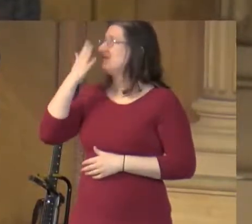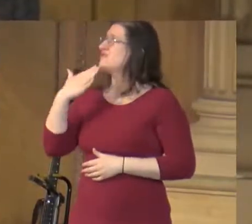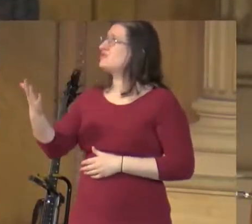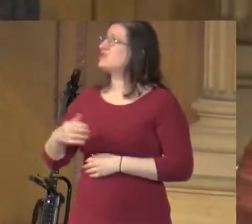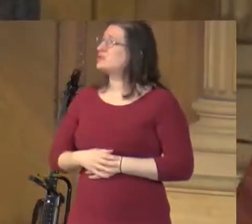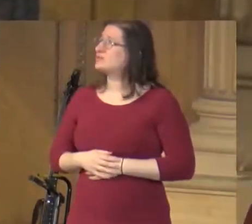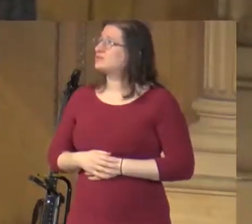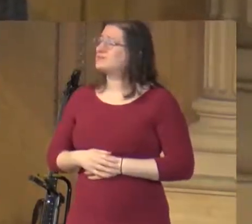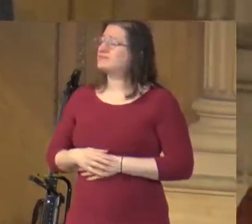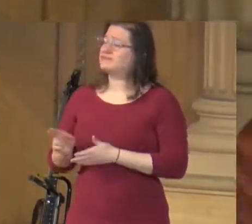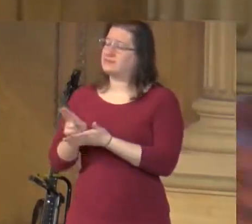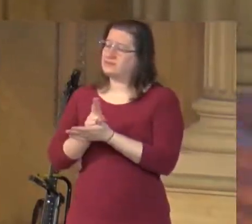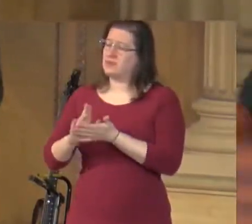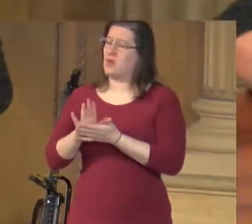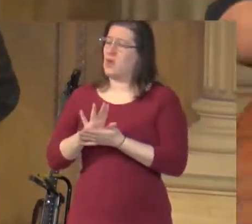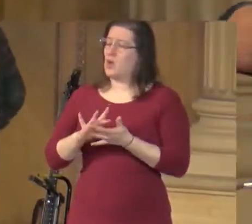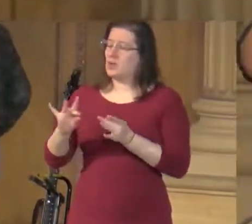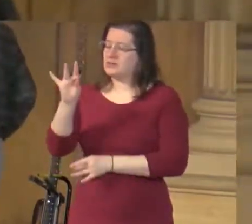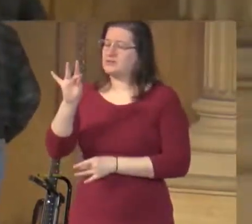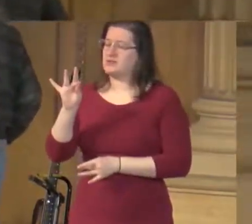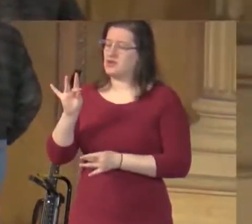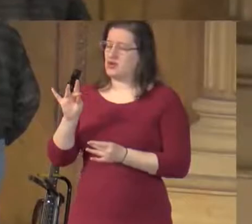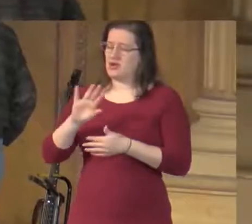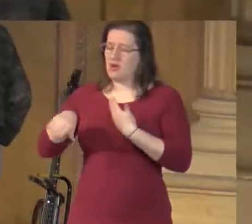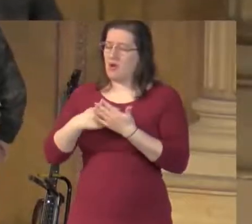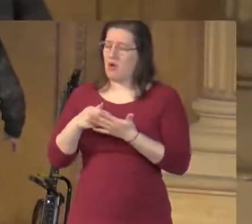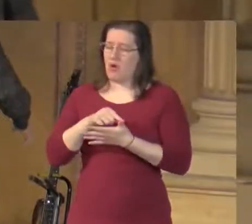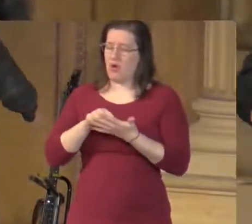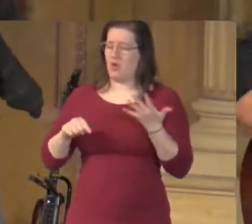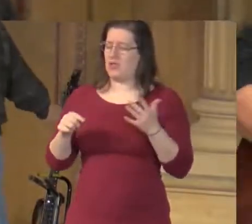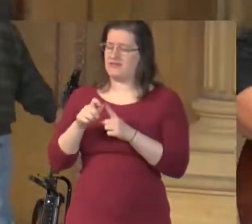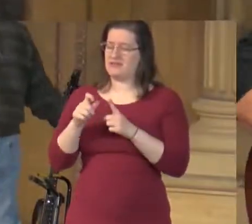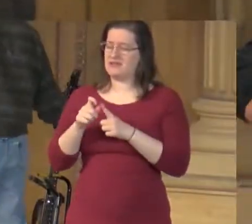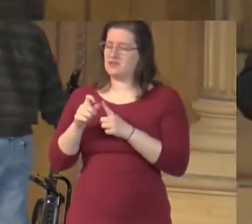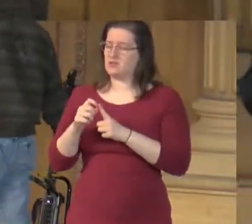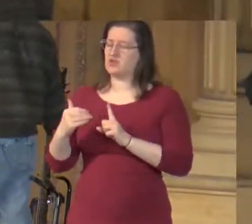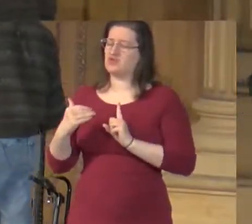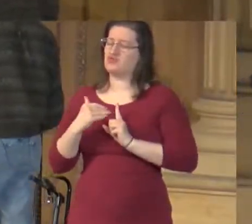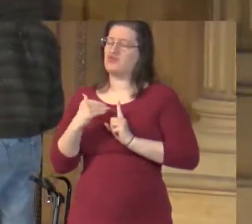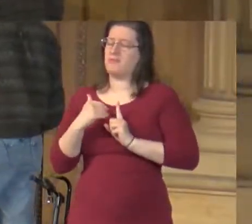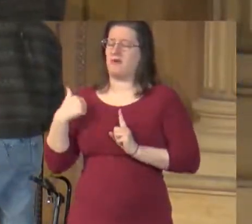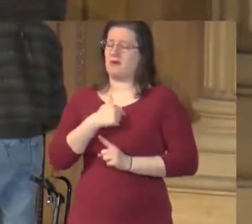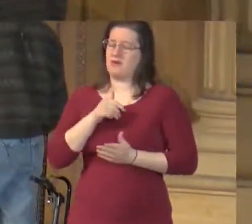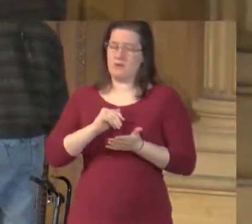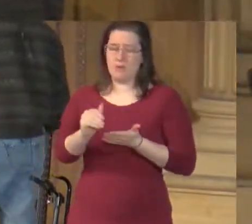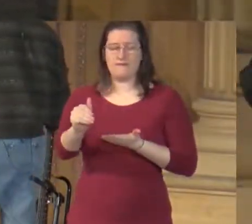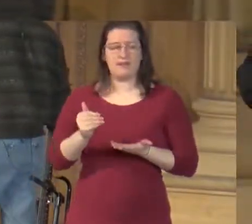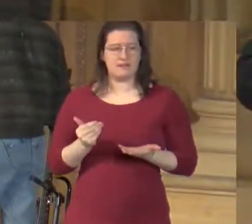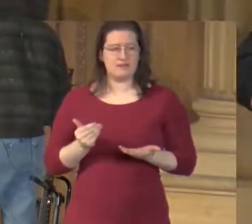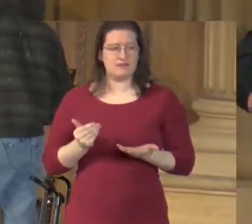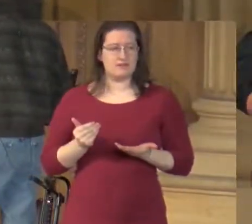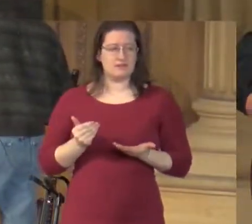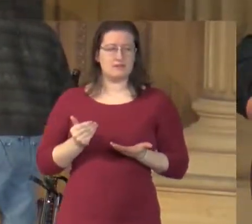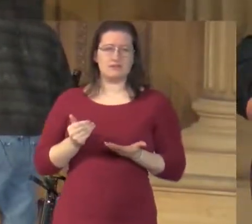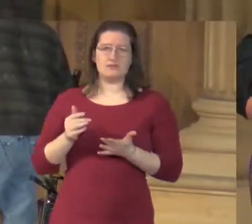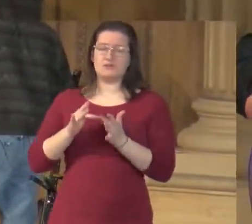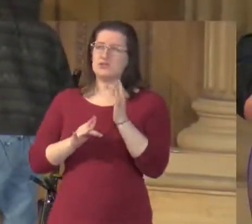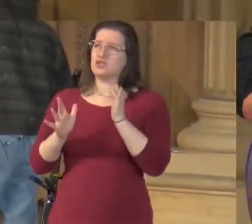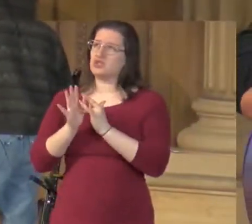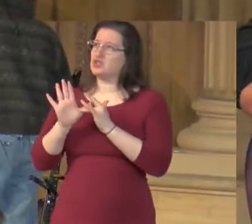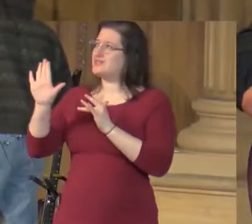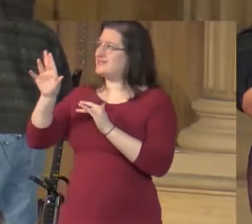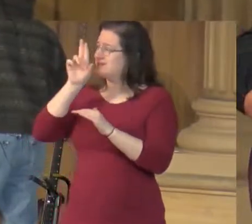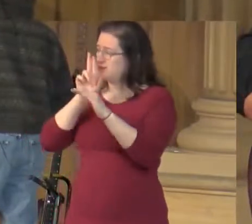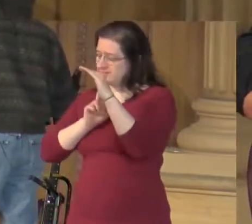and Holy Spirit we pray that you would take these words and remind us often of them remind us often of the humility of Jesus in our place